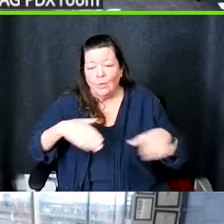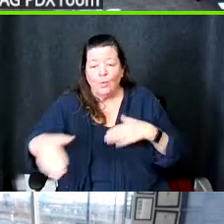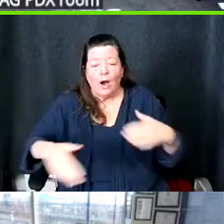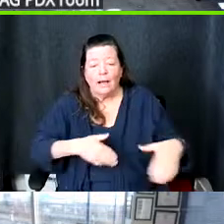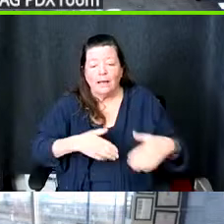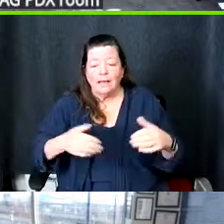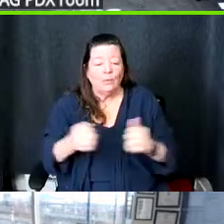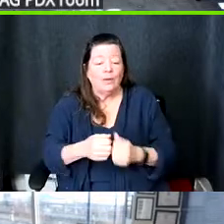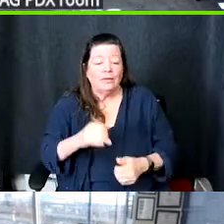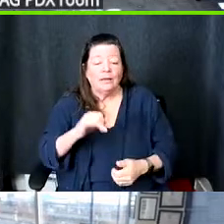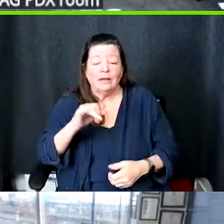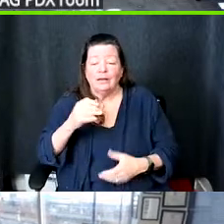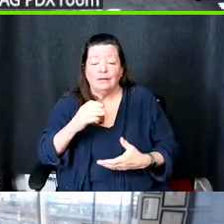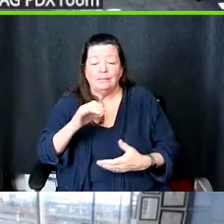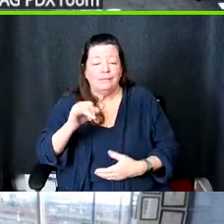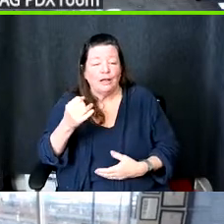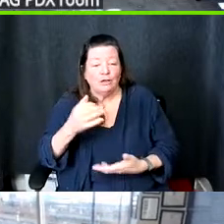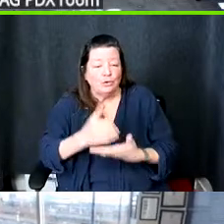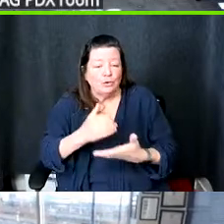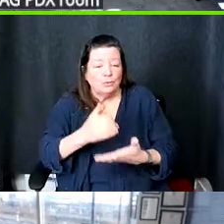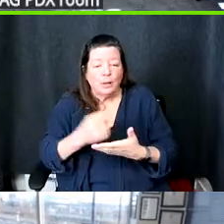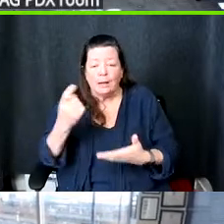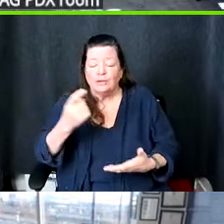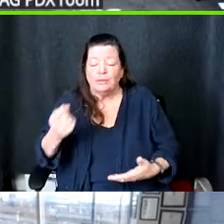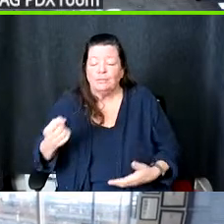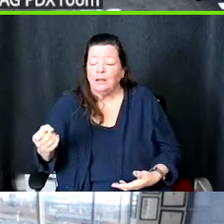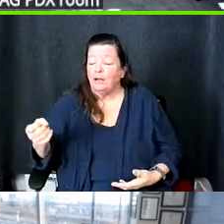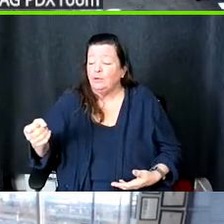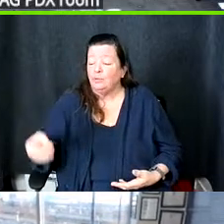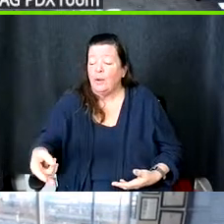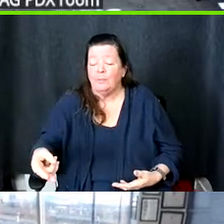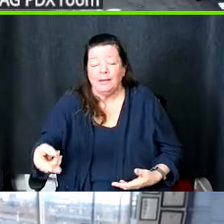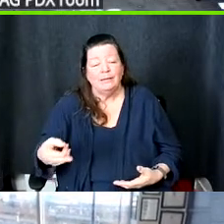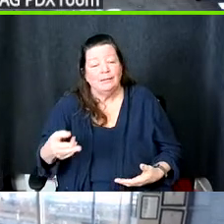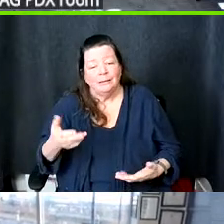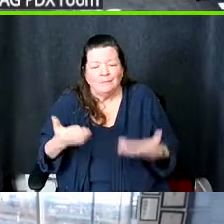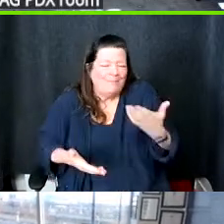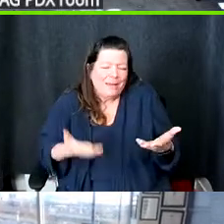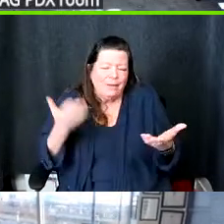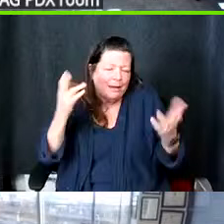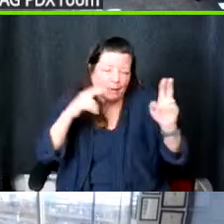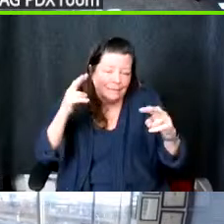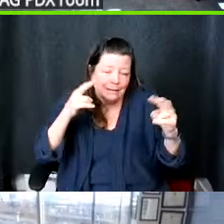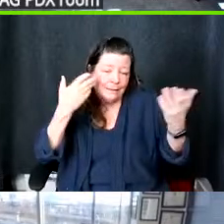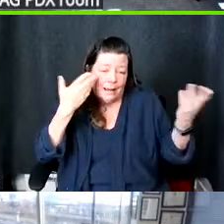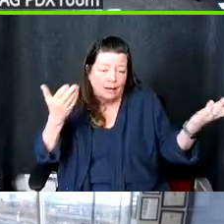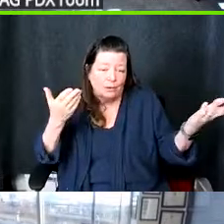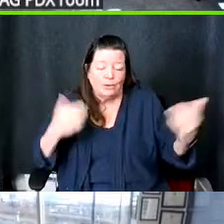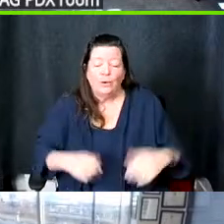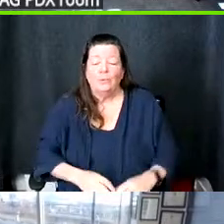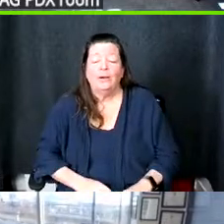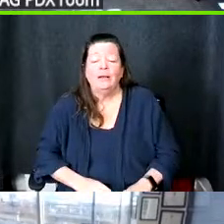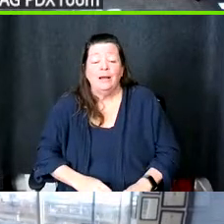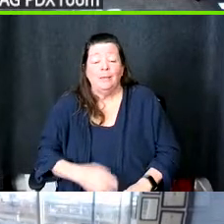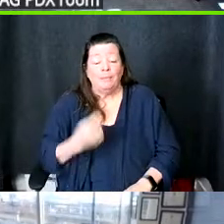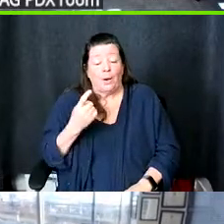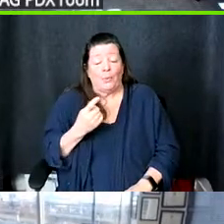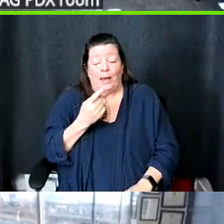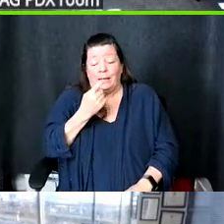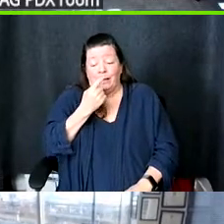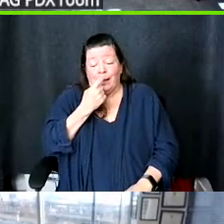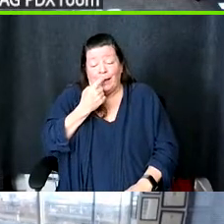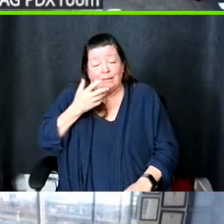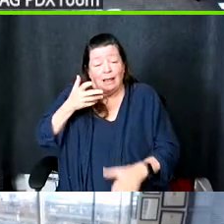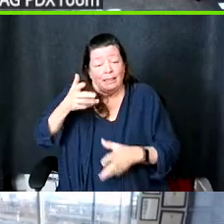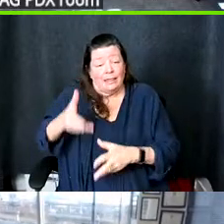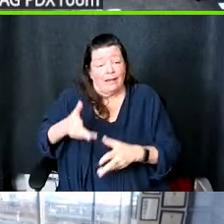something and dropping it, even accidentally. And so, one glass shard sitting there for weeks and weeks and weeks on